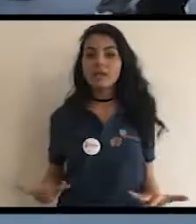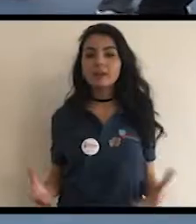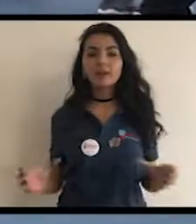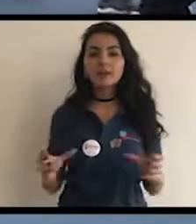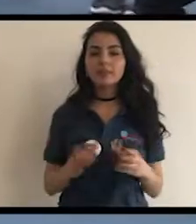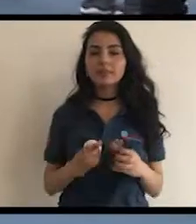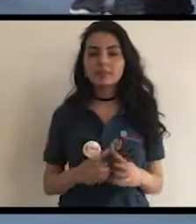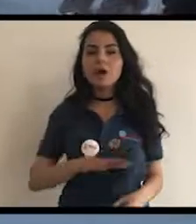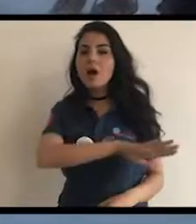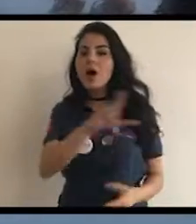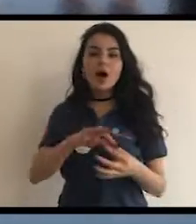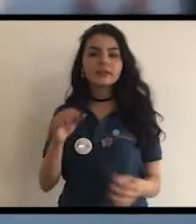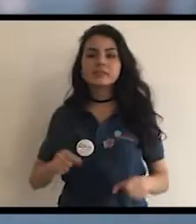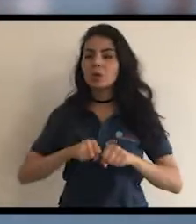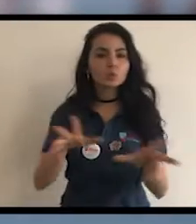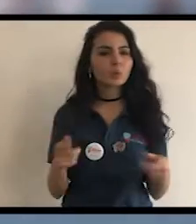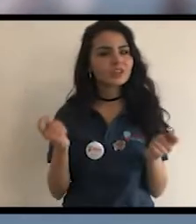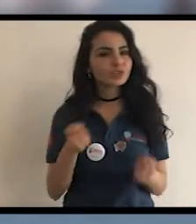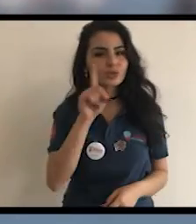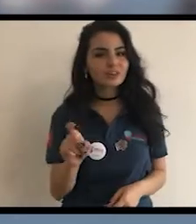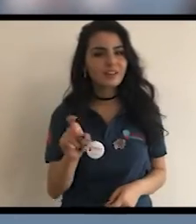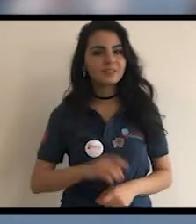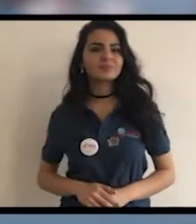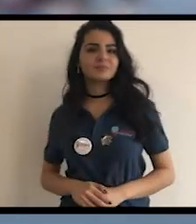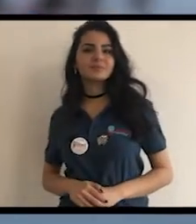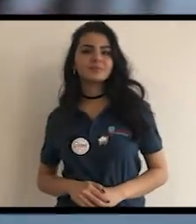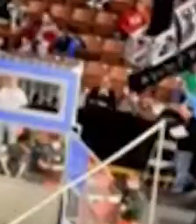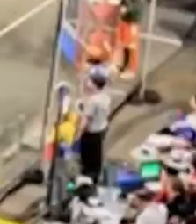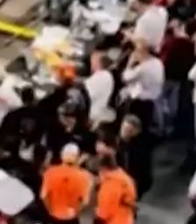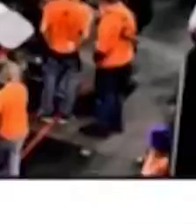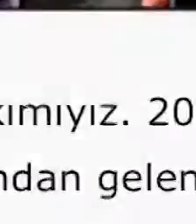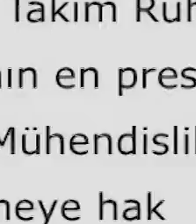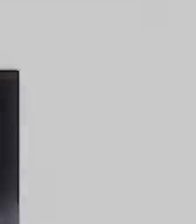What if the team strives to make it loud?